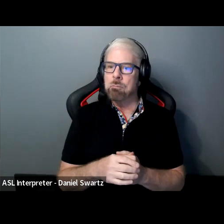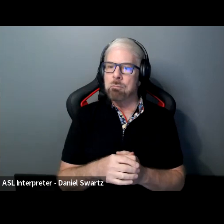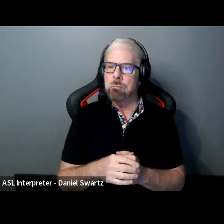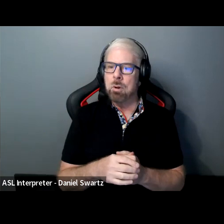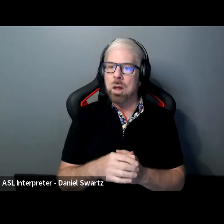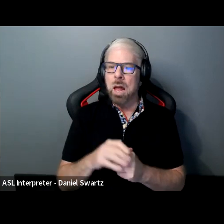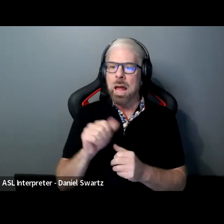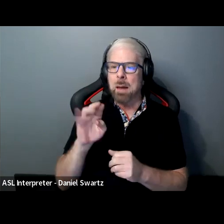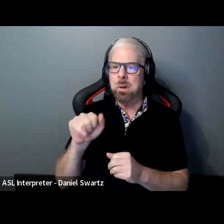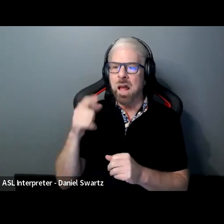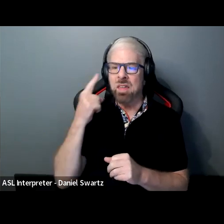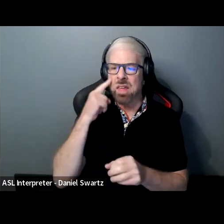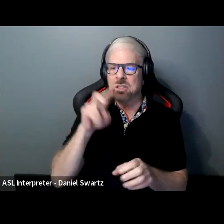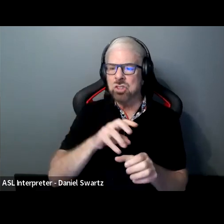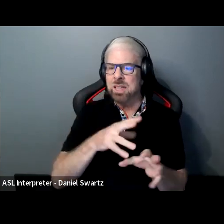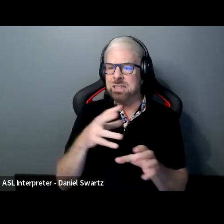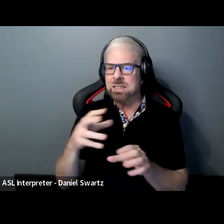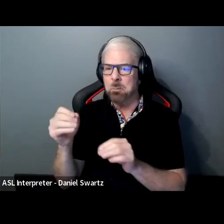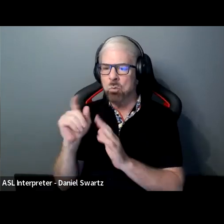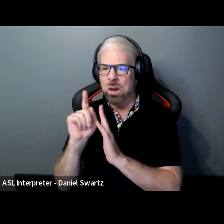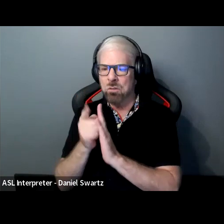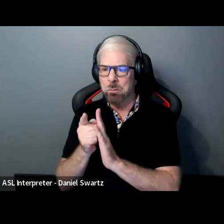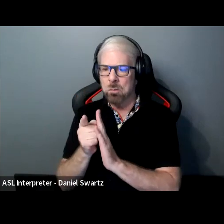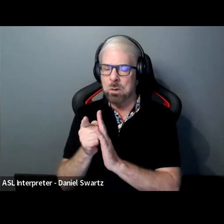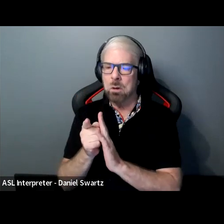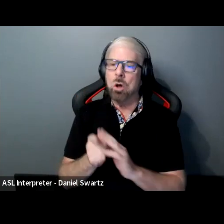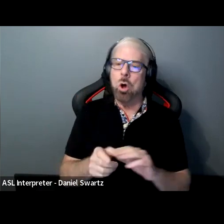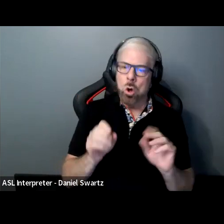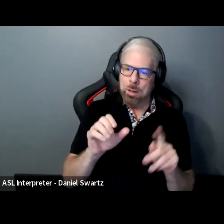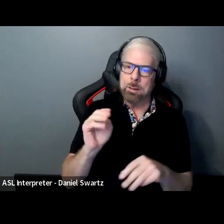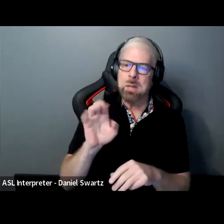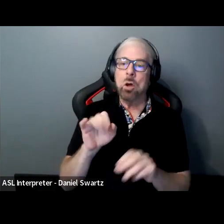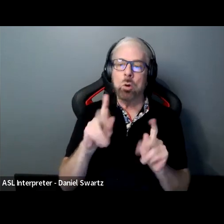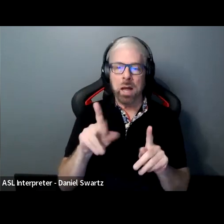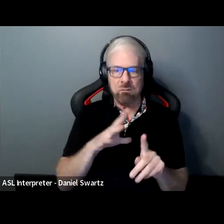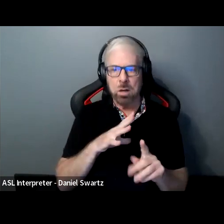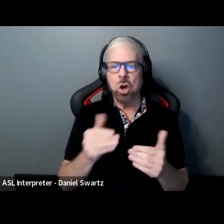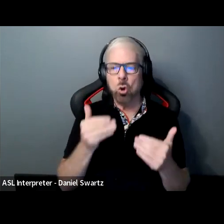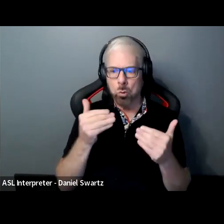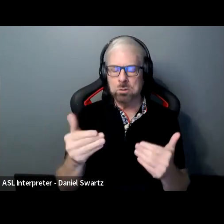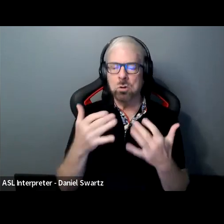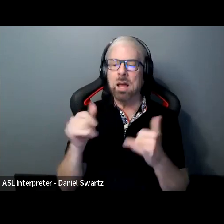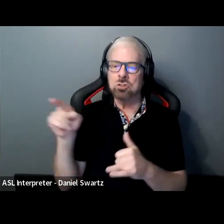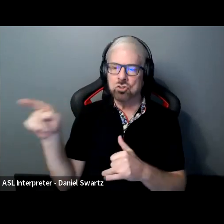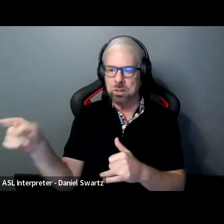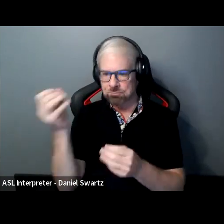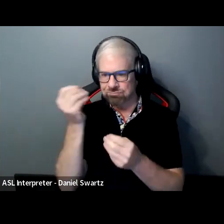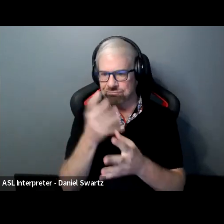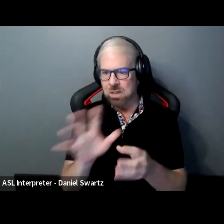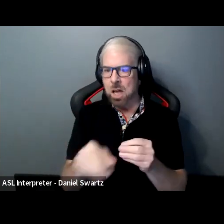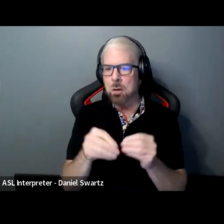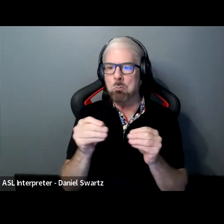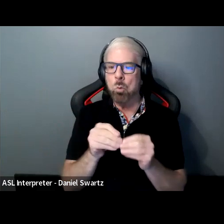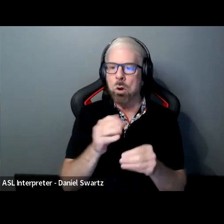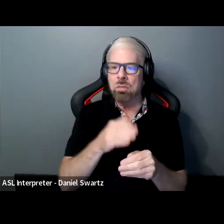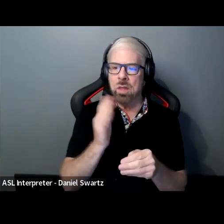Amy, she might have stepped away for a minute. Oh, okay. Well, I'll just start going right into it, and then she can catch us up at the end, out